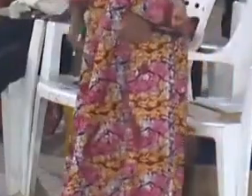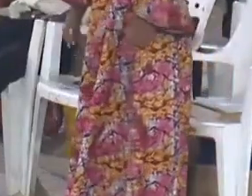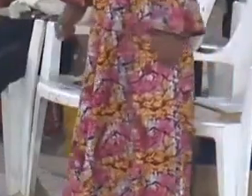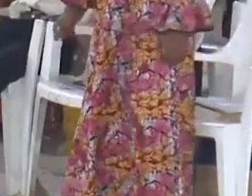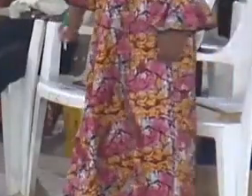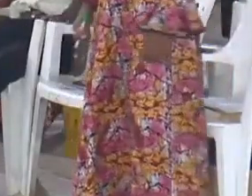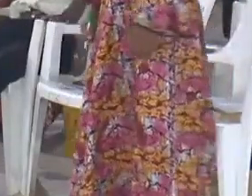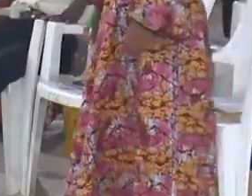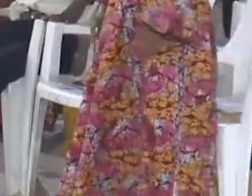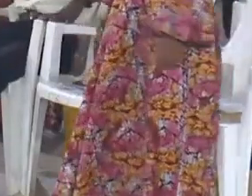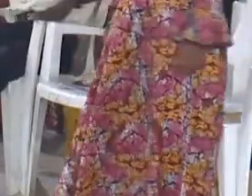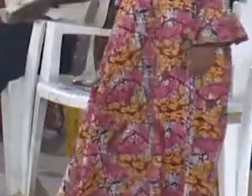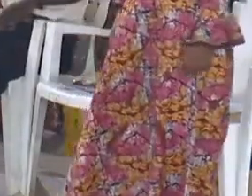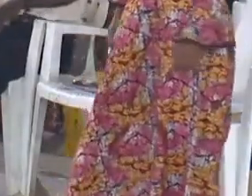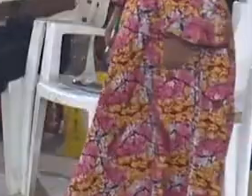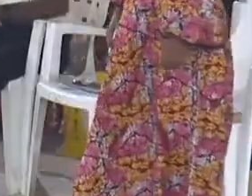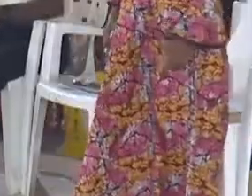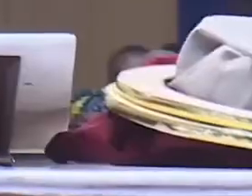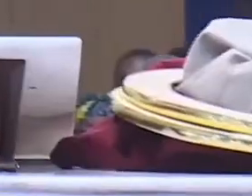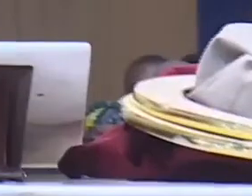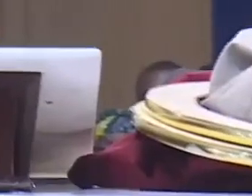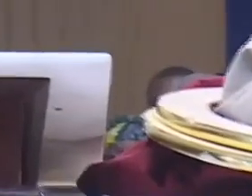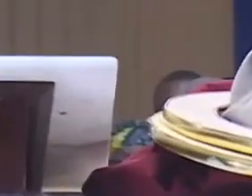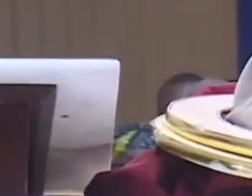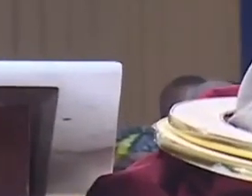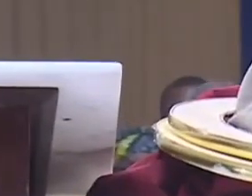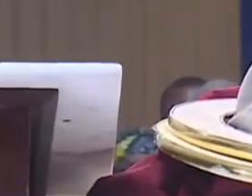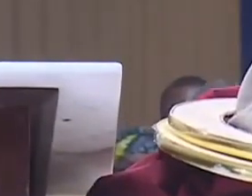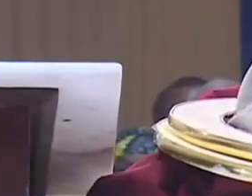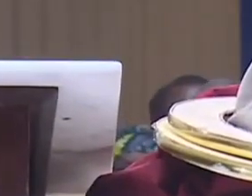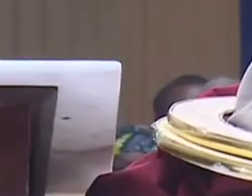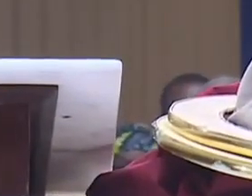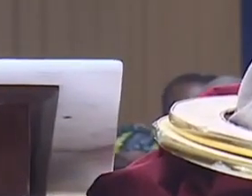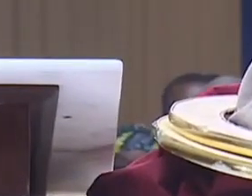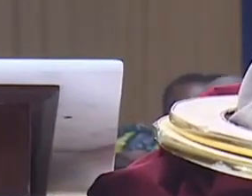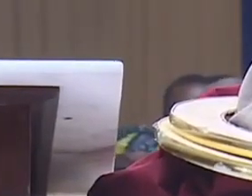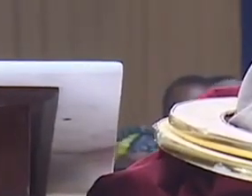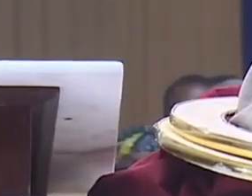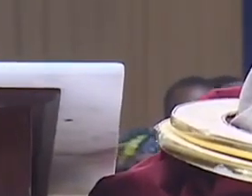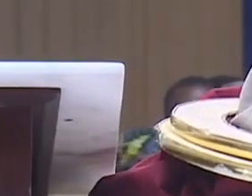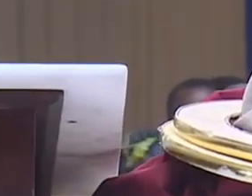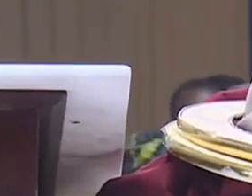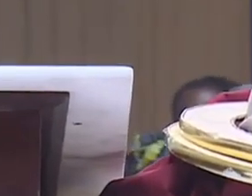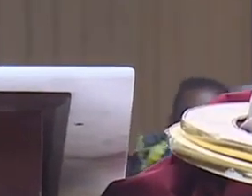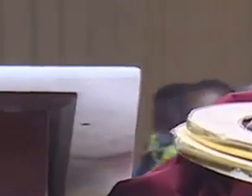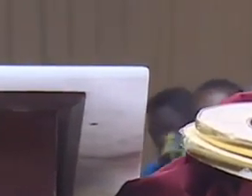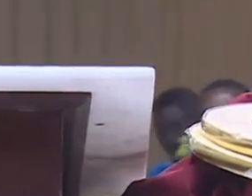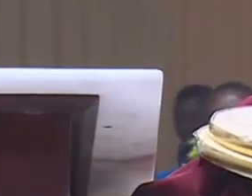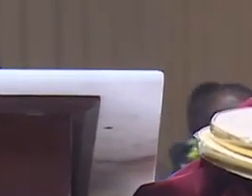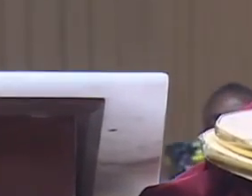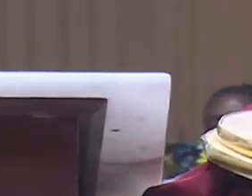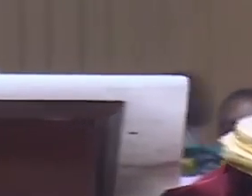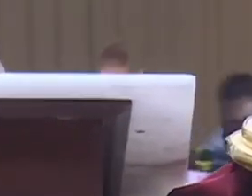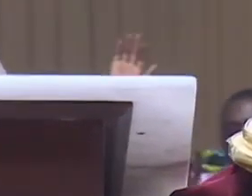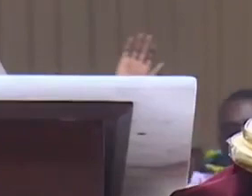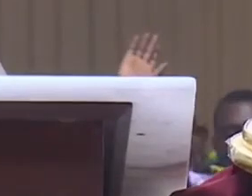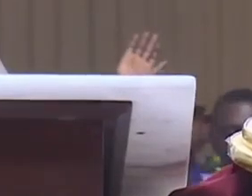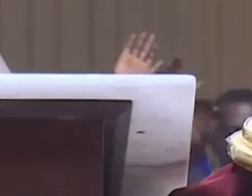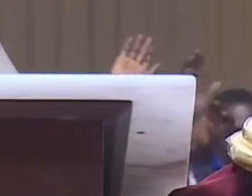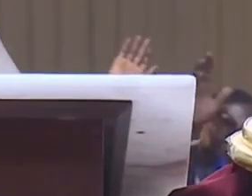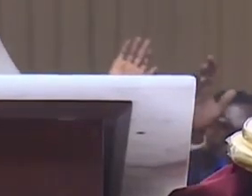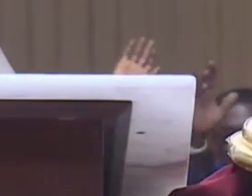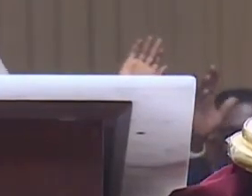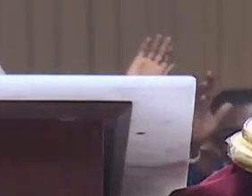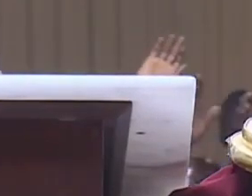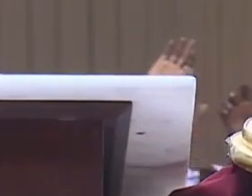Before I pray for you, I want to give you 2 minutes to ask God for something special.